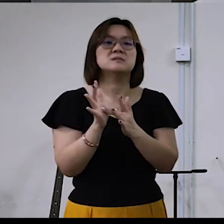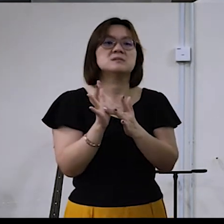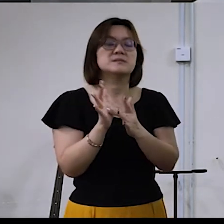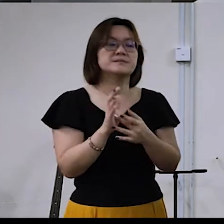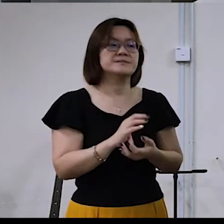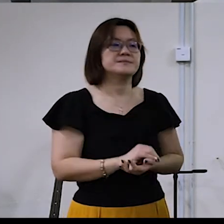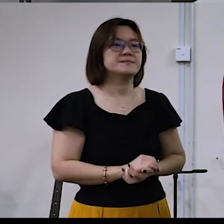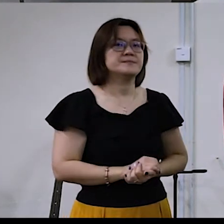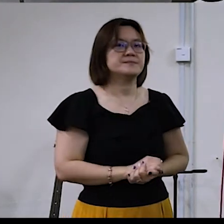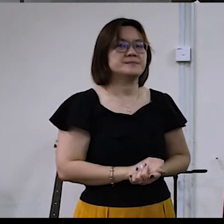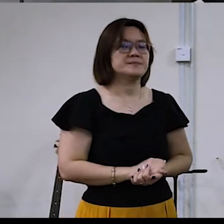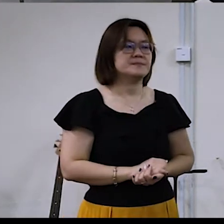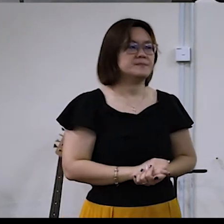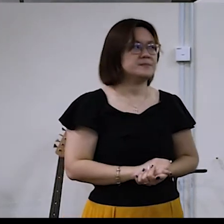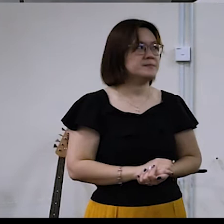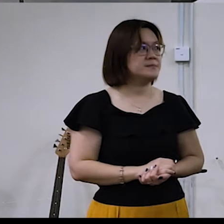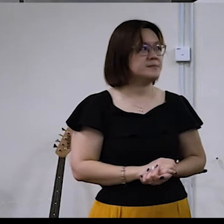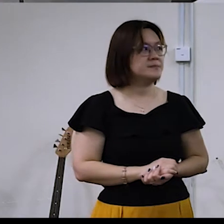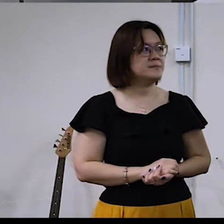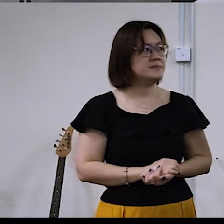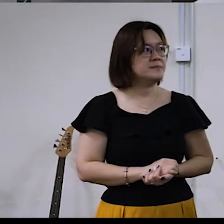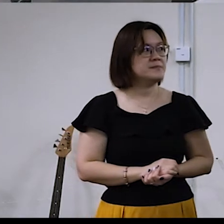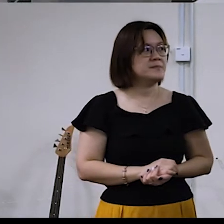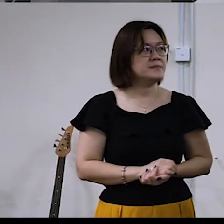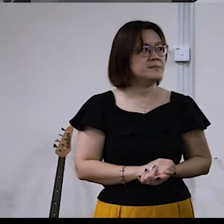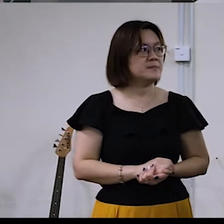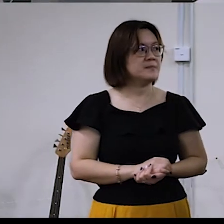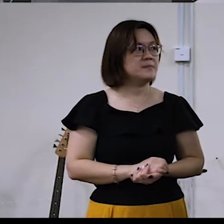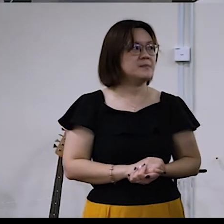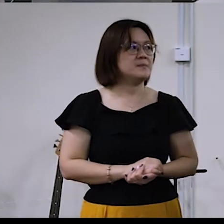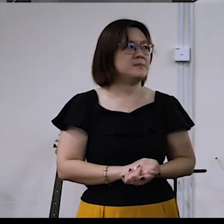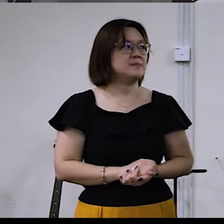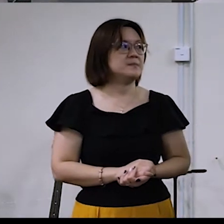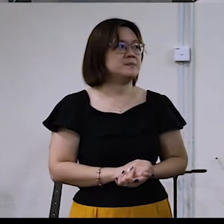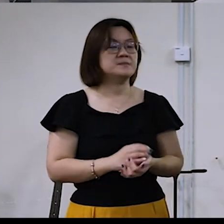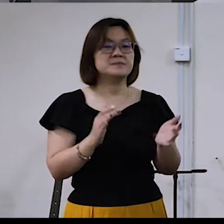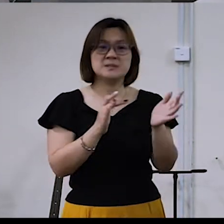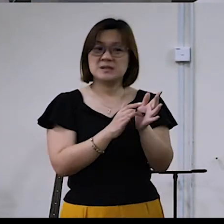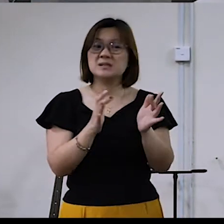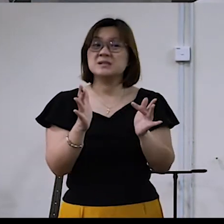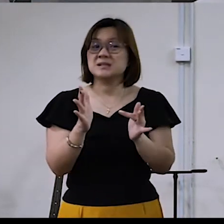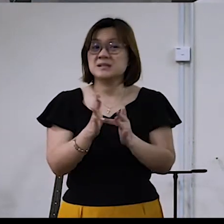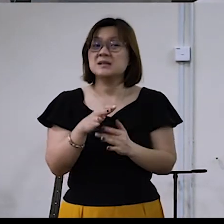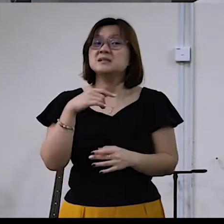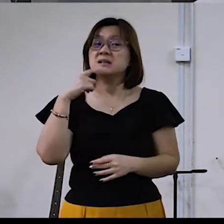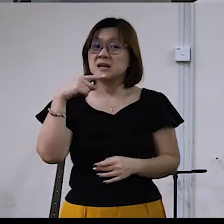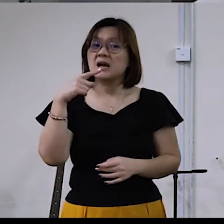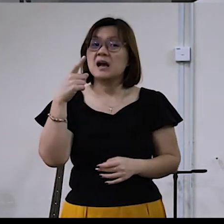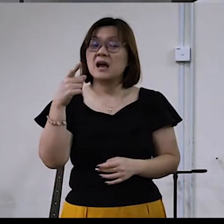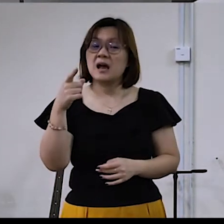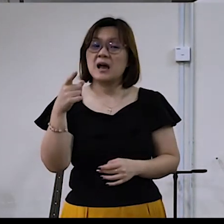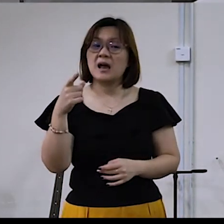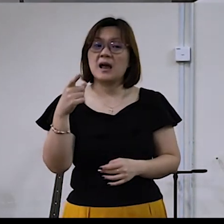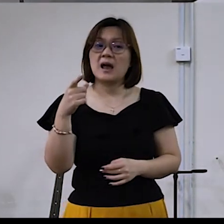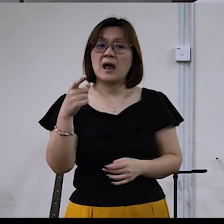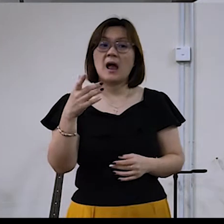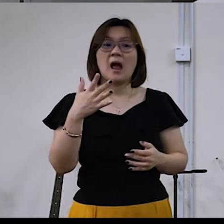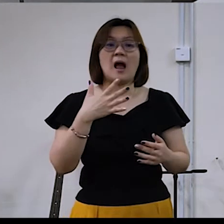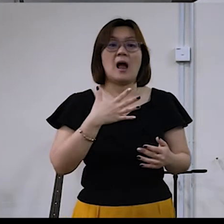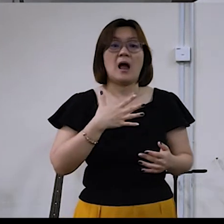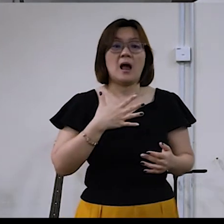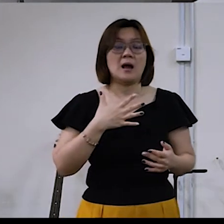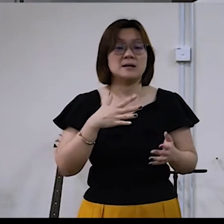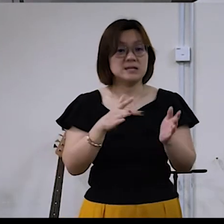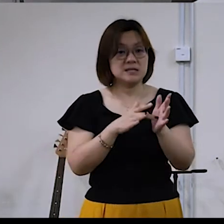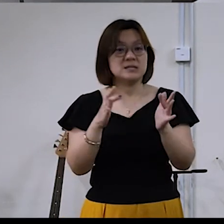Verse 18, I will leave you, I will not leave you as, Jesus says, I will not leave you as often. I'm going, I have